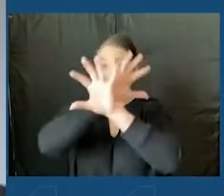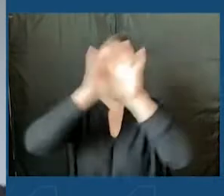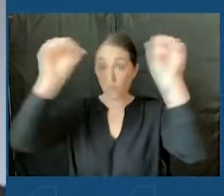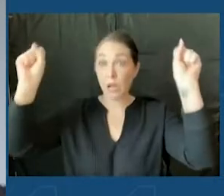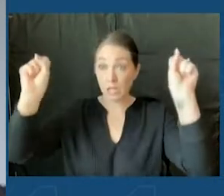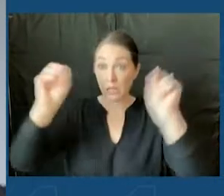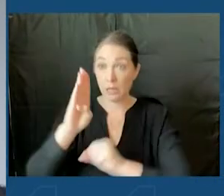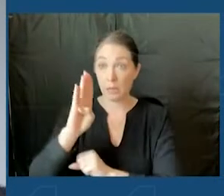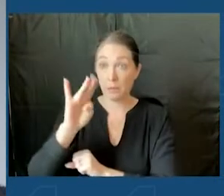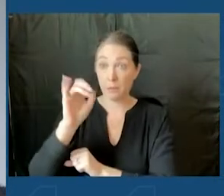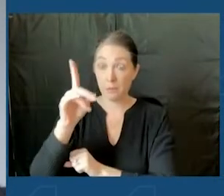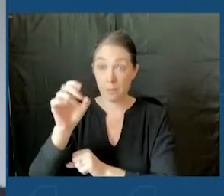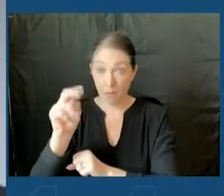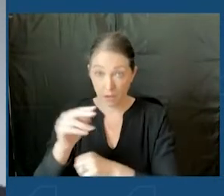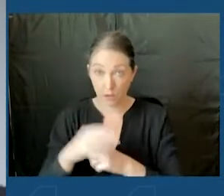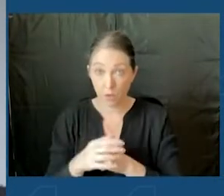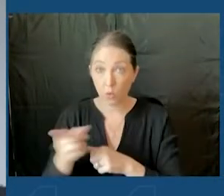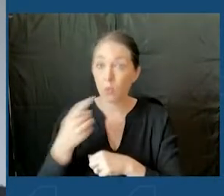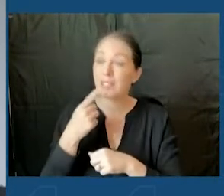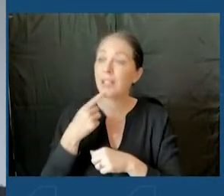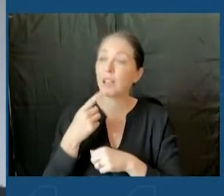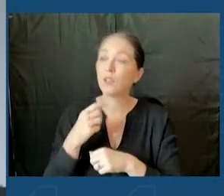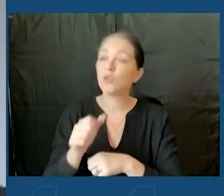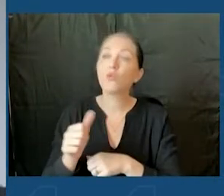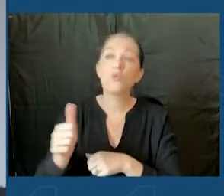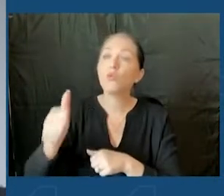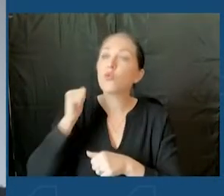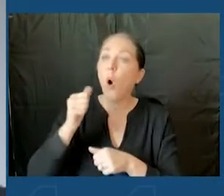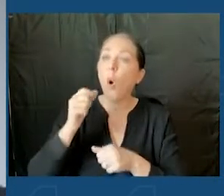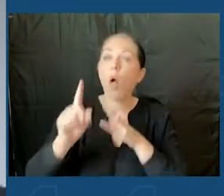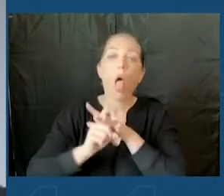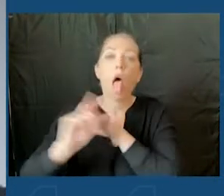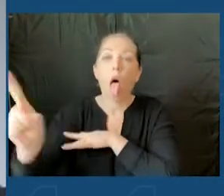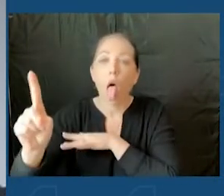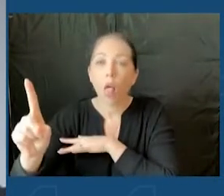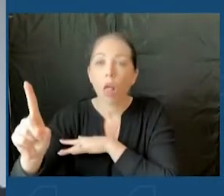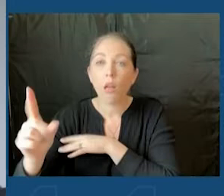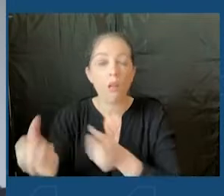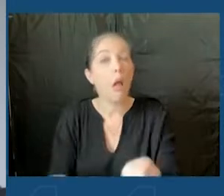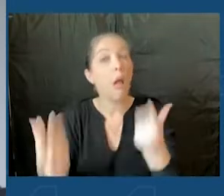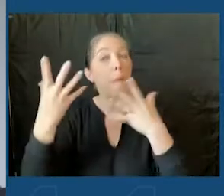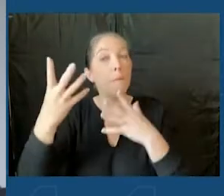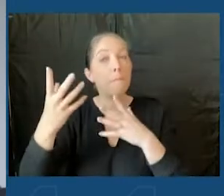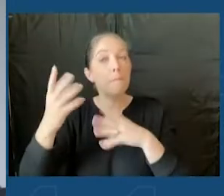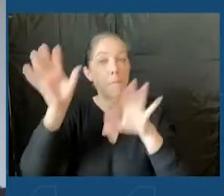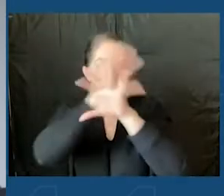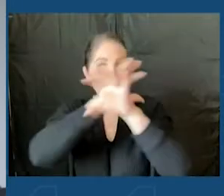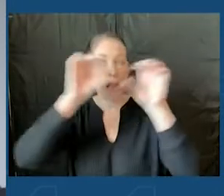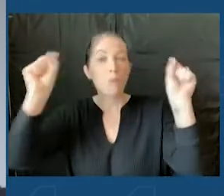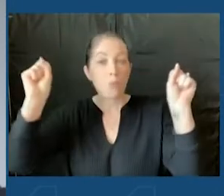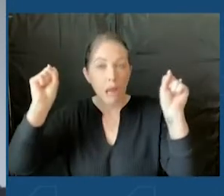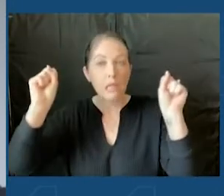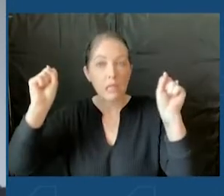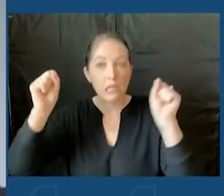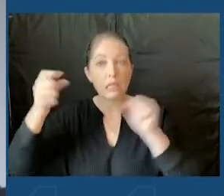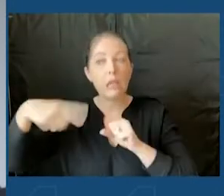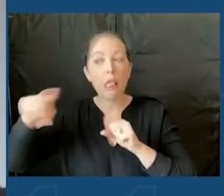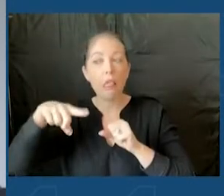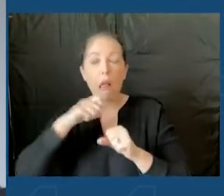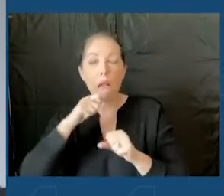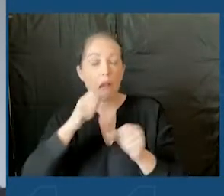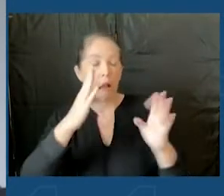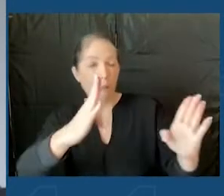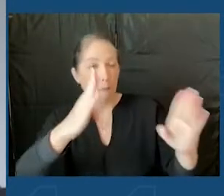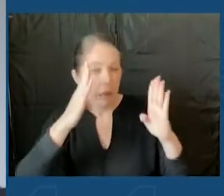arrived, we asked, don't disappear. We've had a lot of presidents, but not a lot who have paid attention to